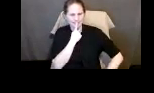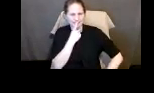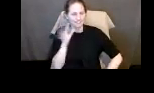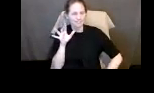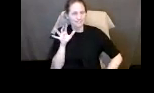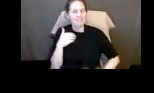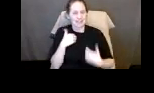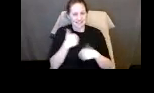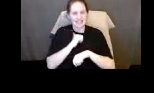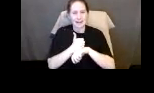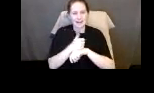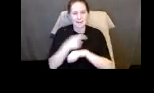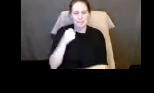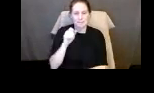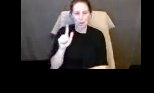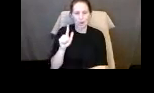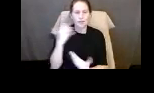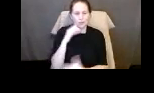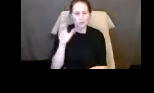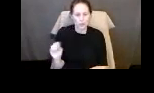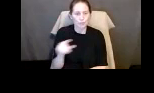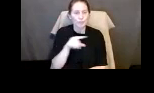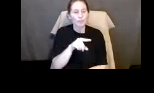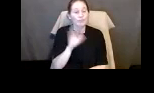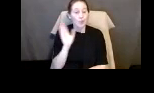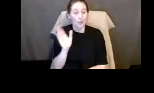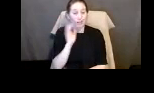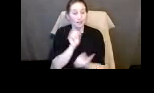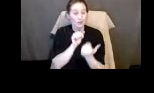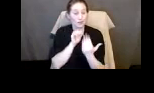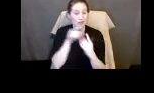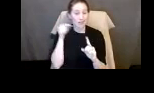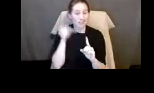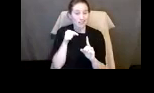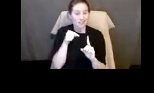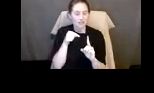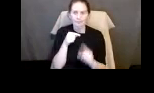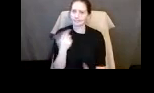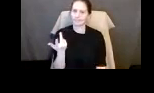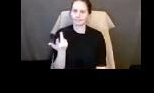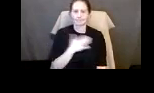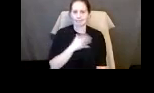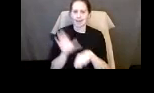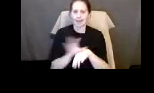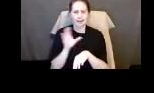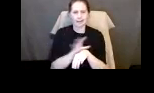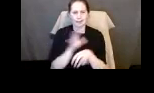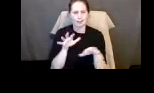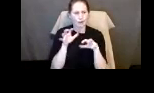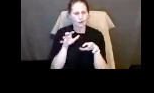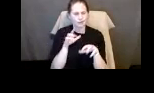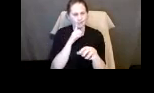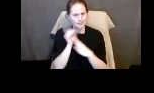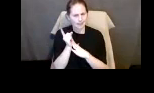I created a poll within Zoom, and we are going to address, my computer seems to have frozen for a